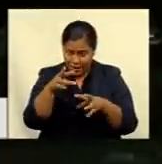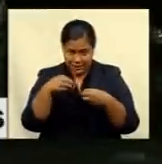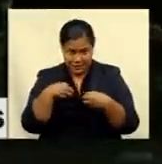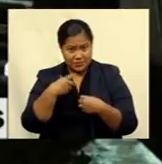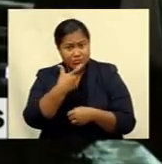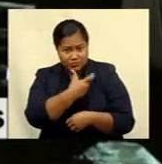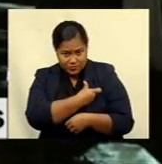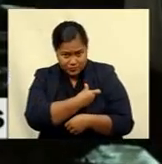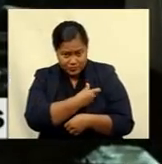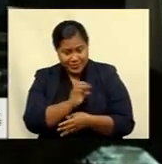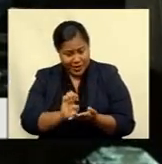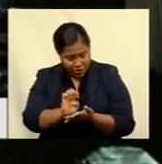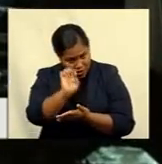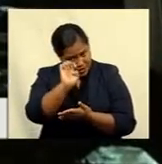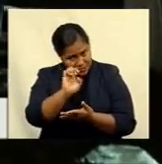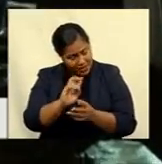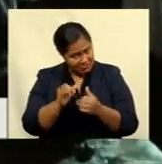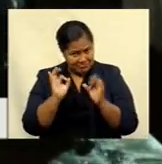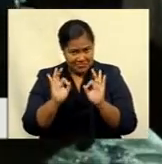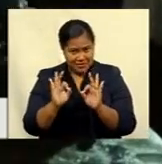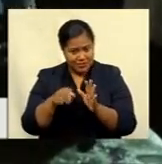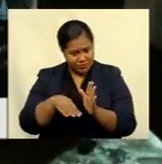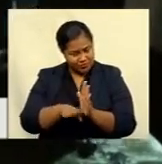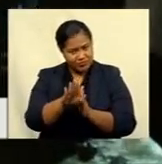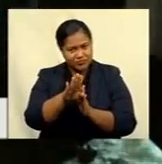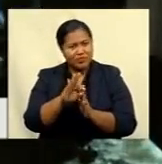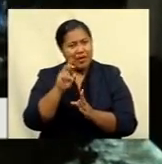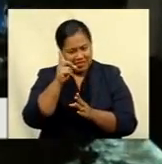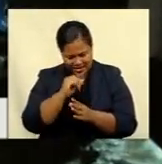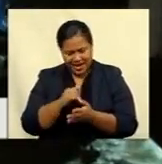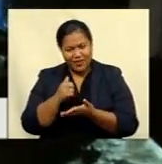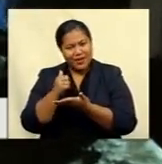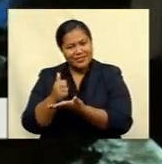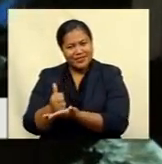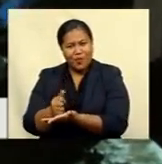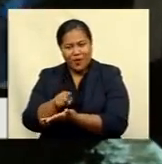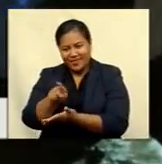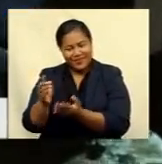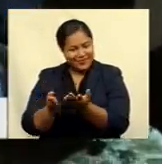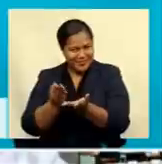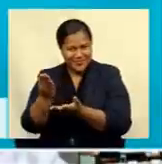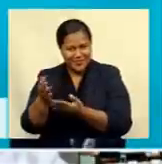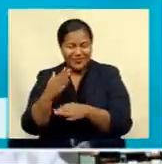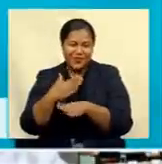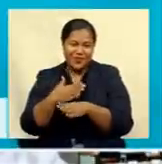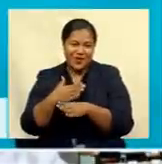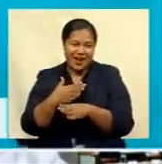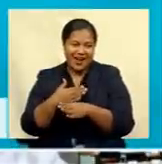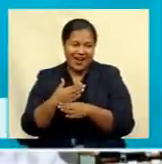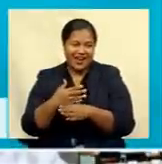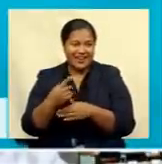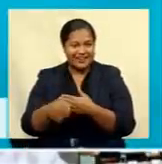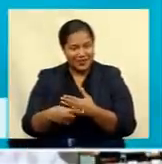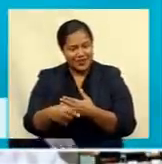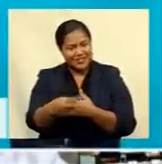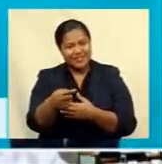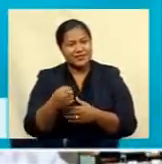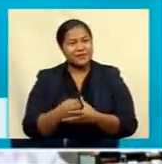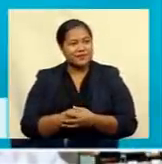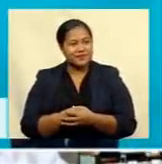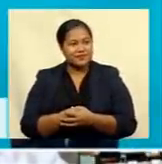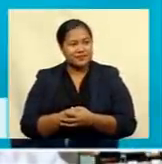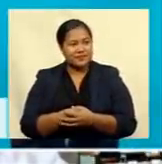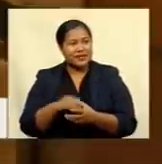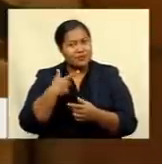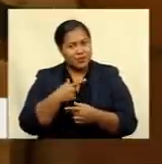up, then we have the ability to go back and help people and perhaps reward them financially if we're in that, we have the